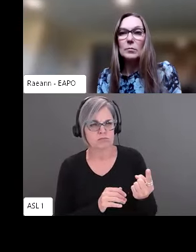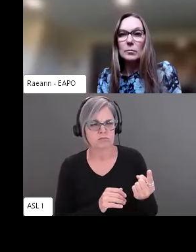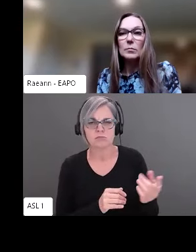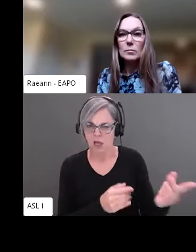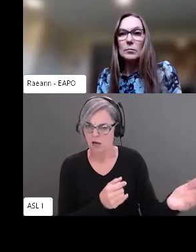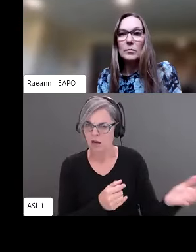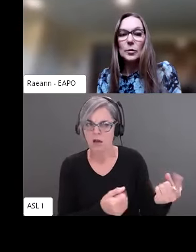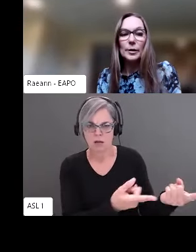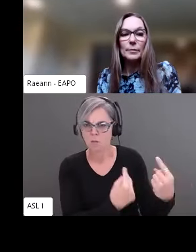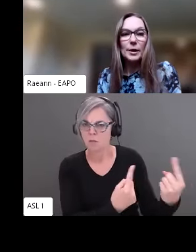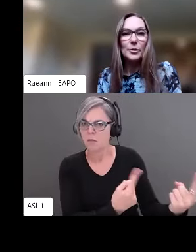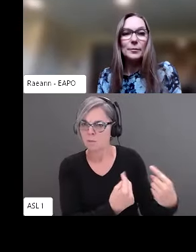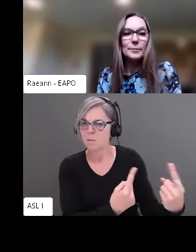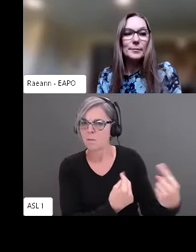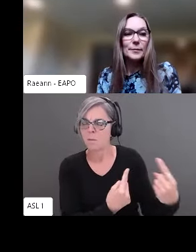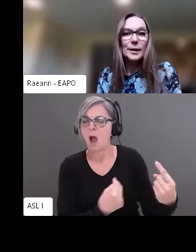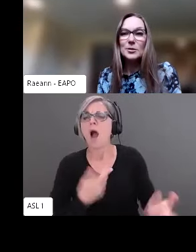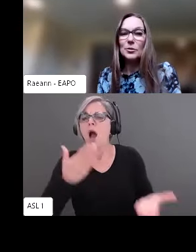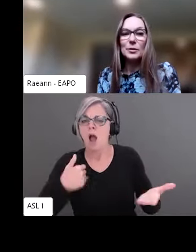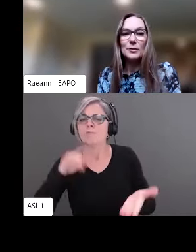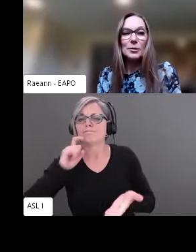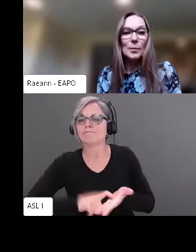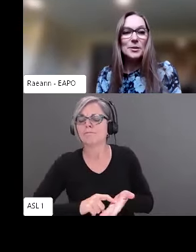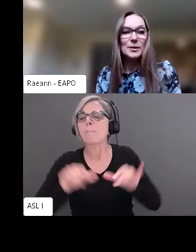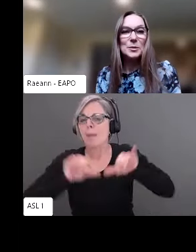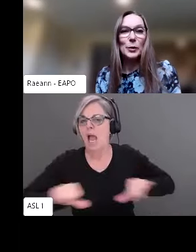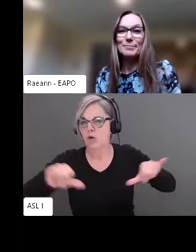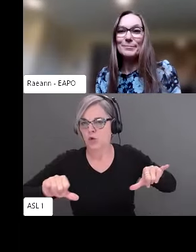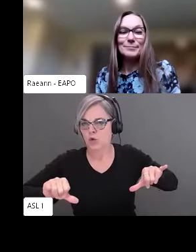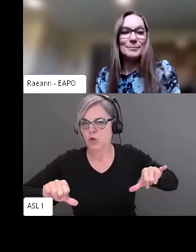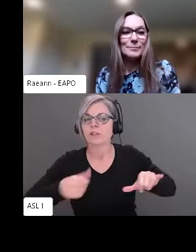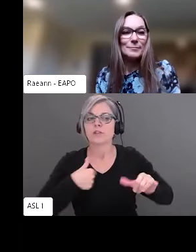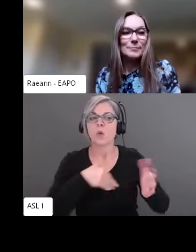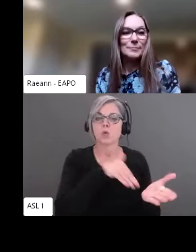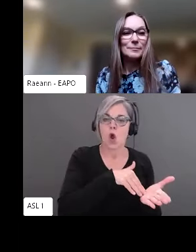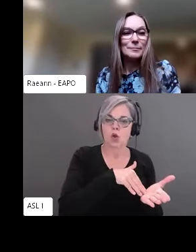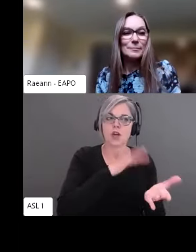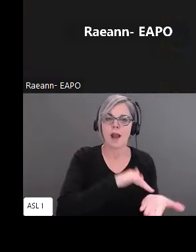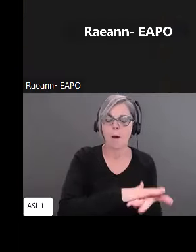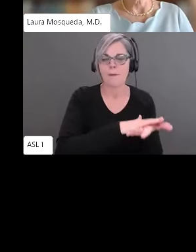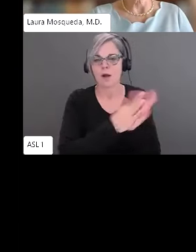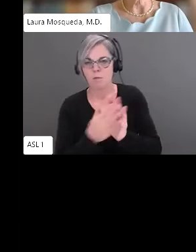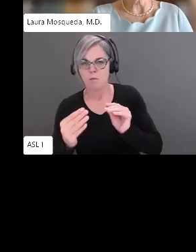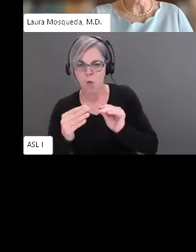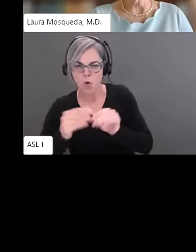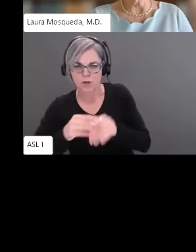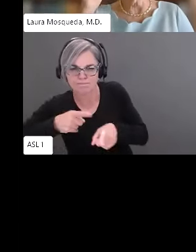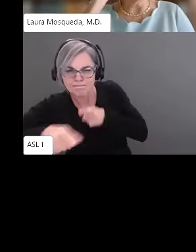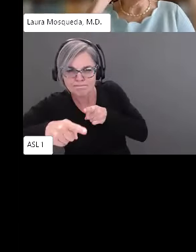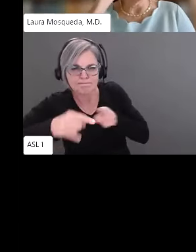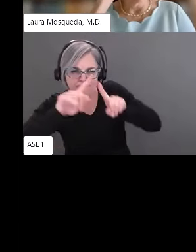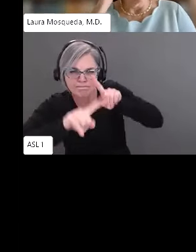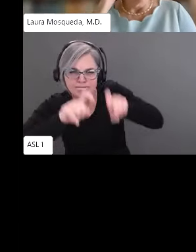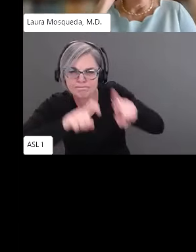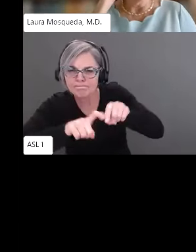has me worried. Great, thank you. That's all the comments at this point. Thank you. All